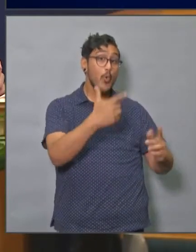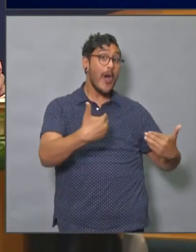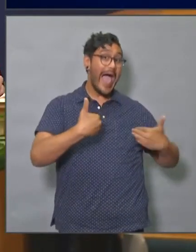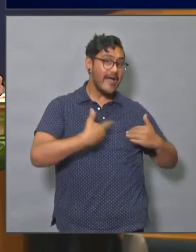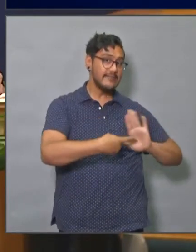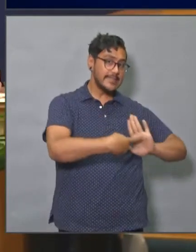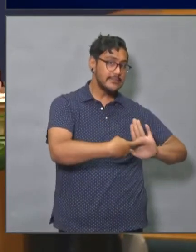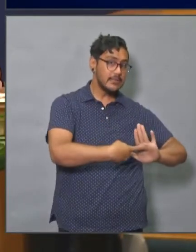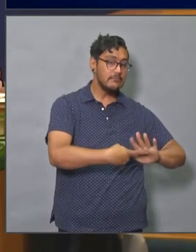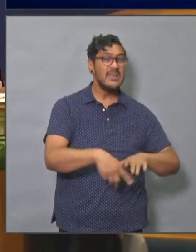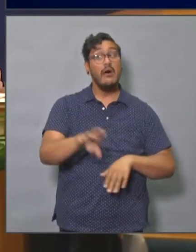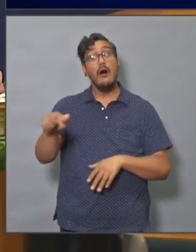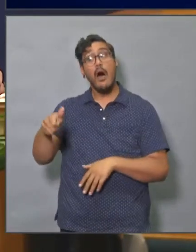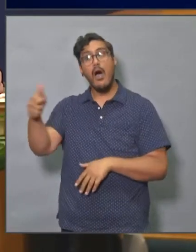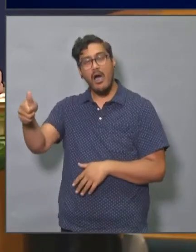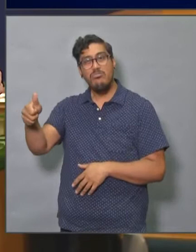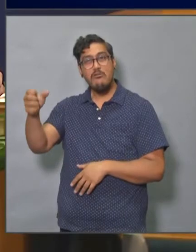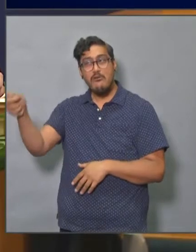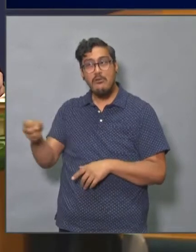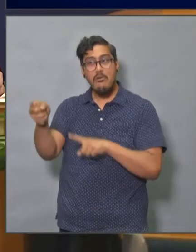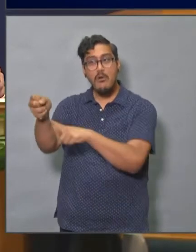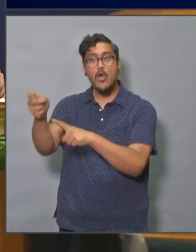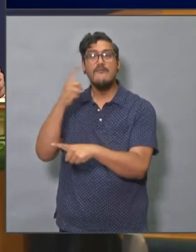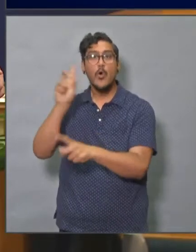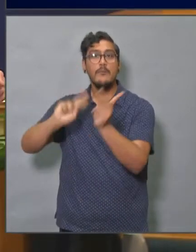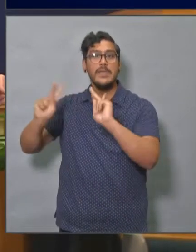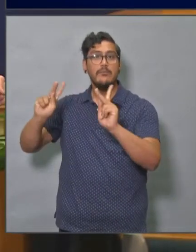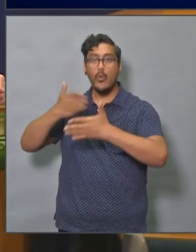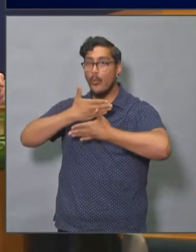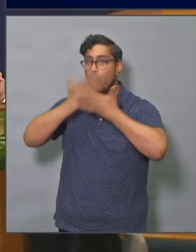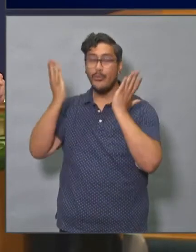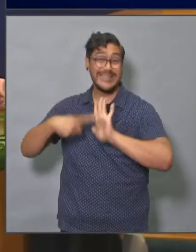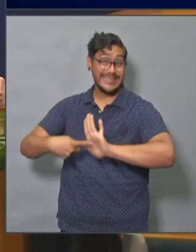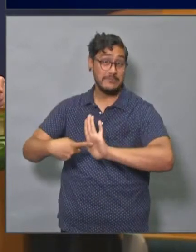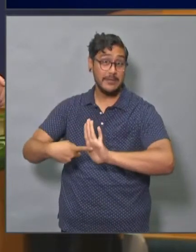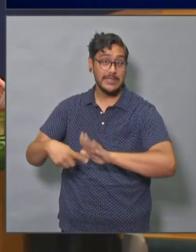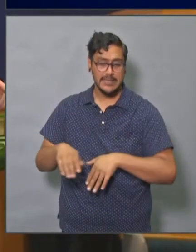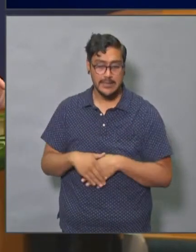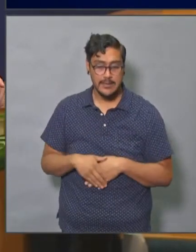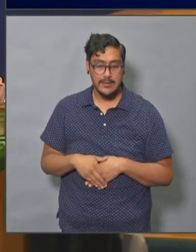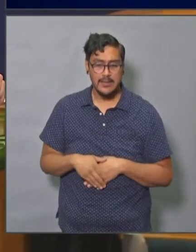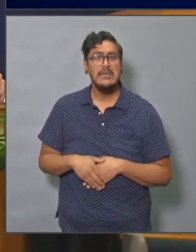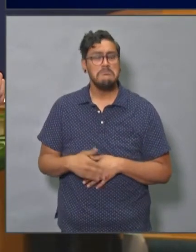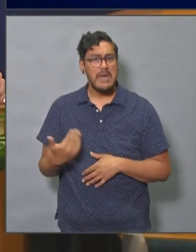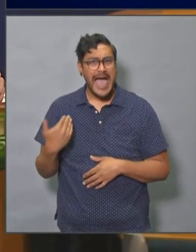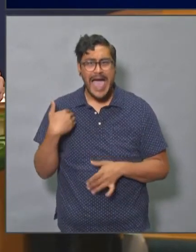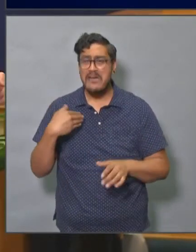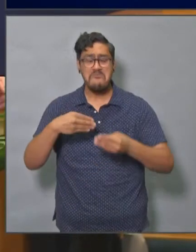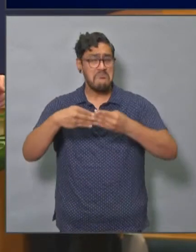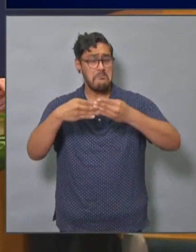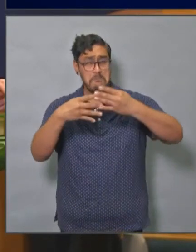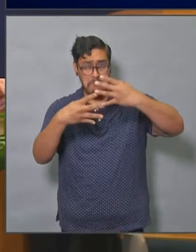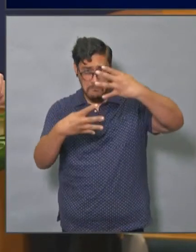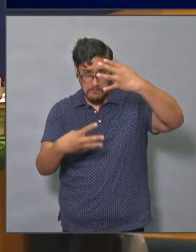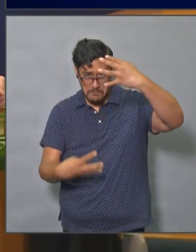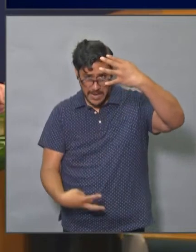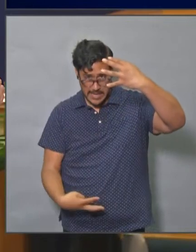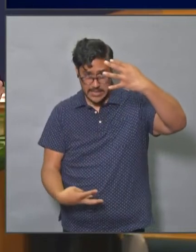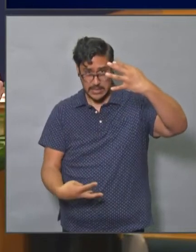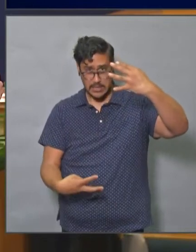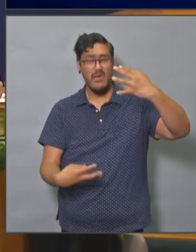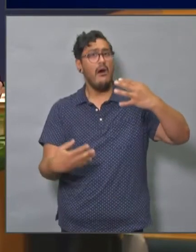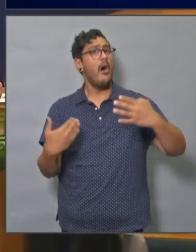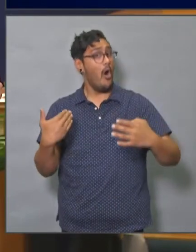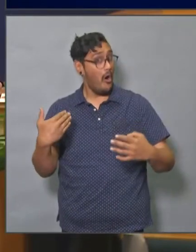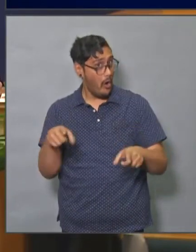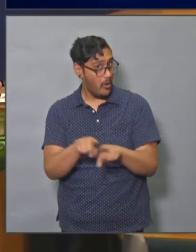continued adjustments. There are numerous slots that are available in all of the testing sites as well as a high no-show rate. So again, I